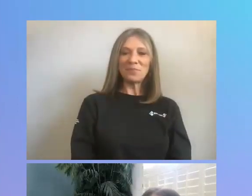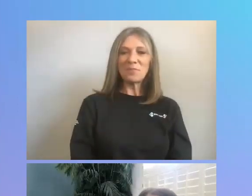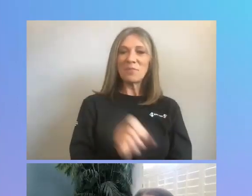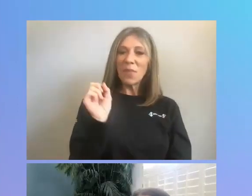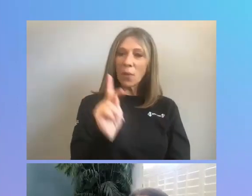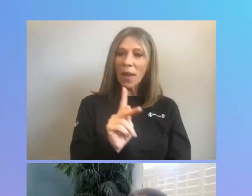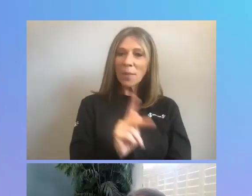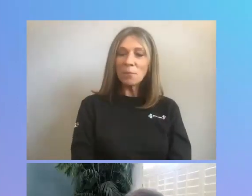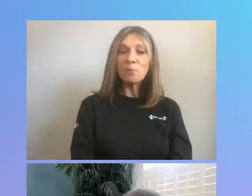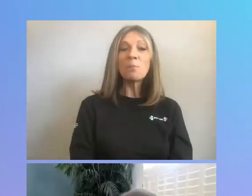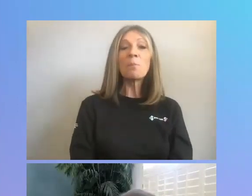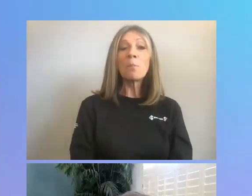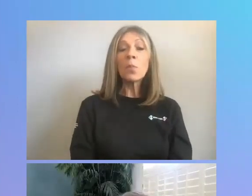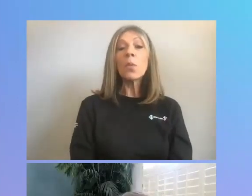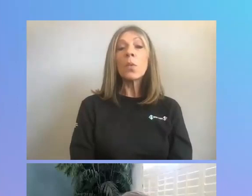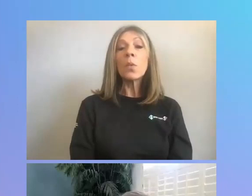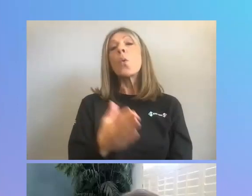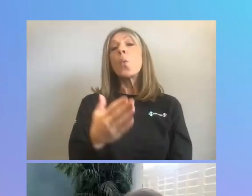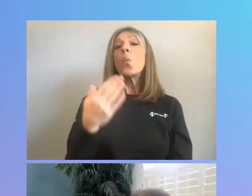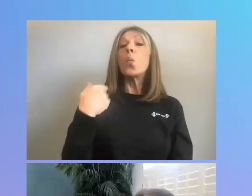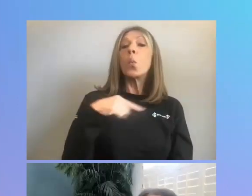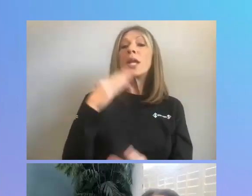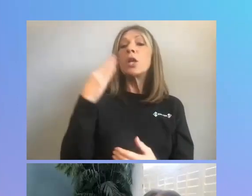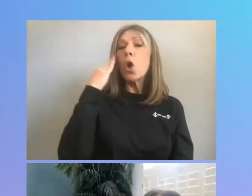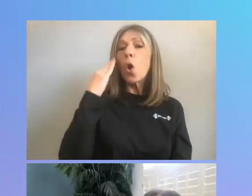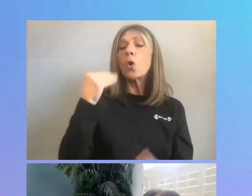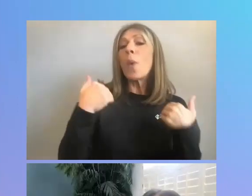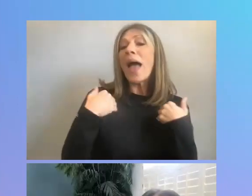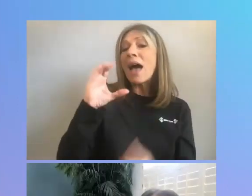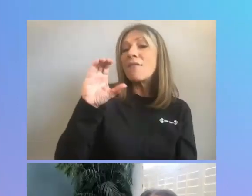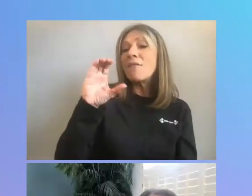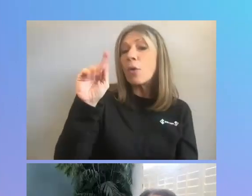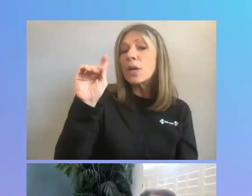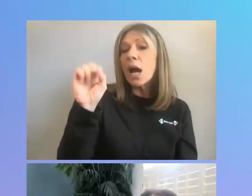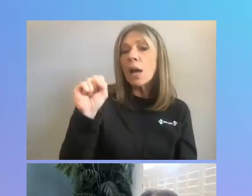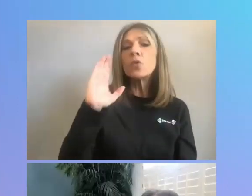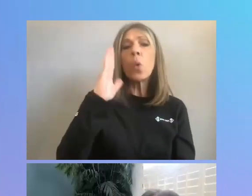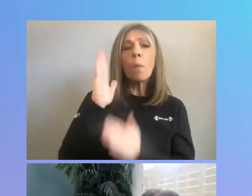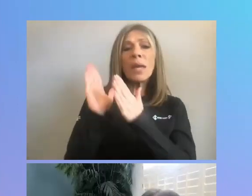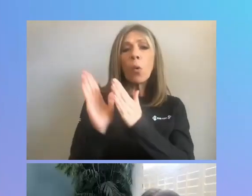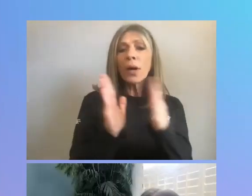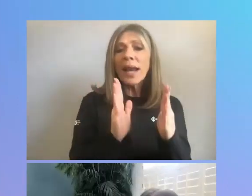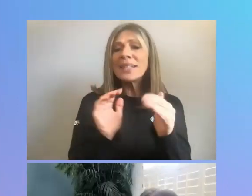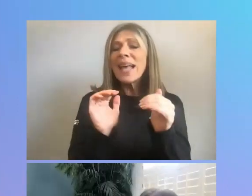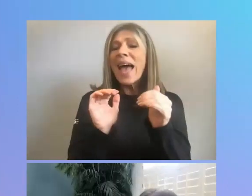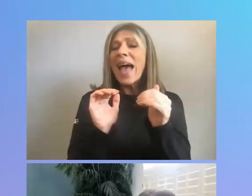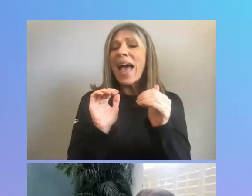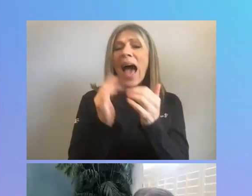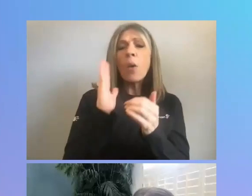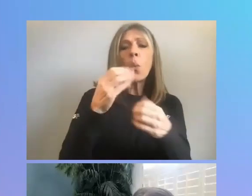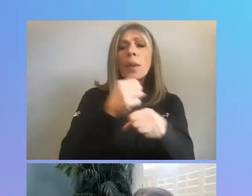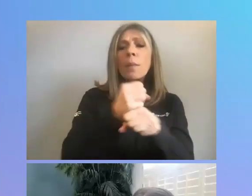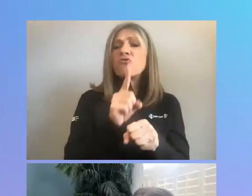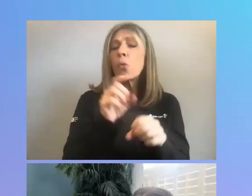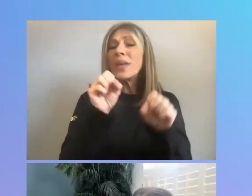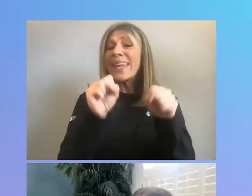Okay, so we know there are these outcomes and they're going to be organized. How are we going to make sure they're